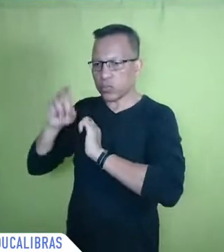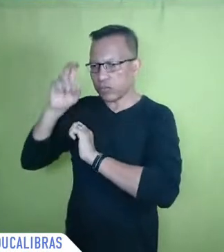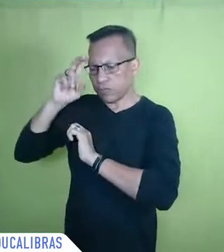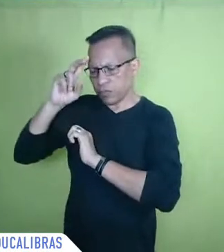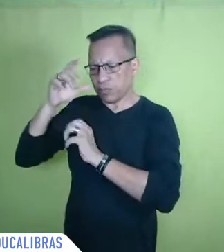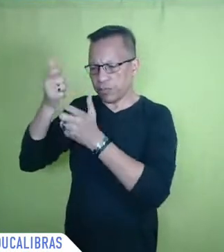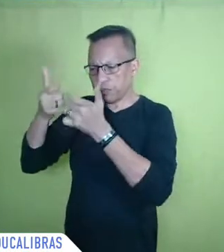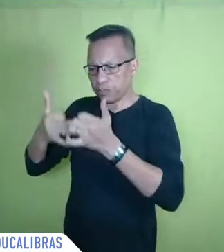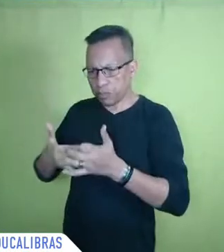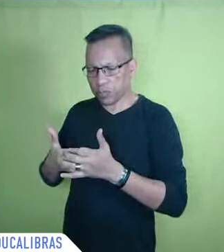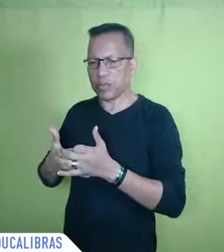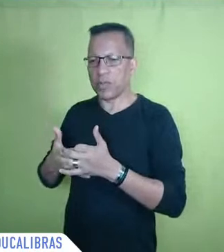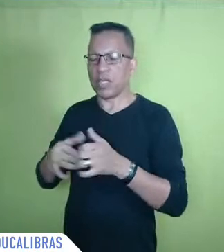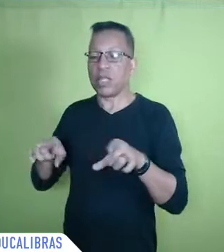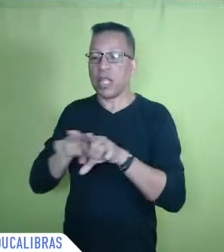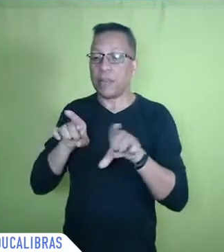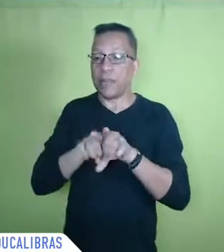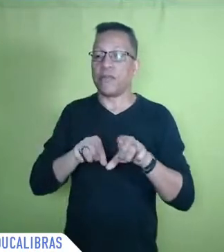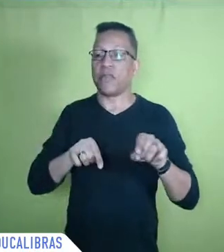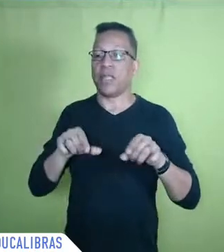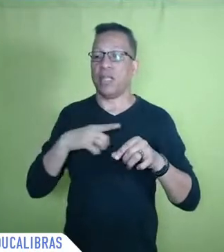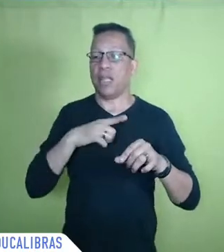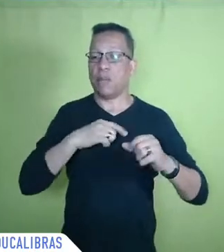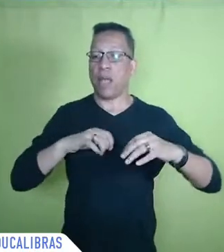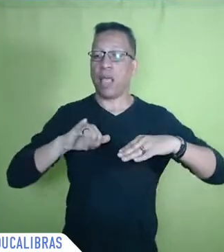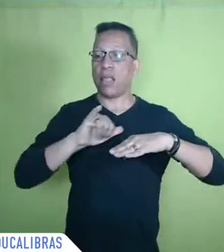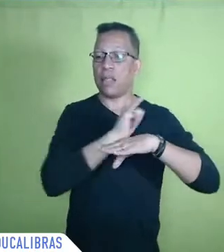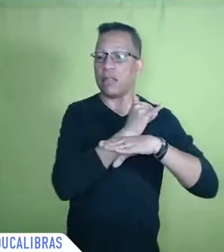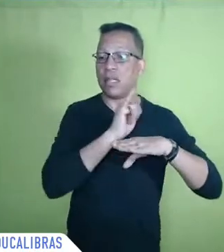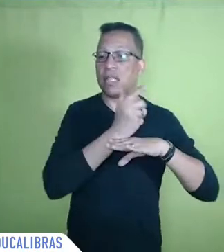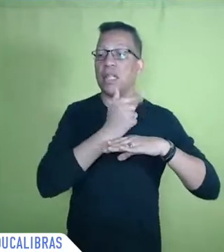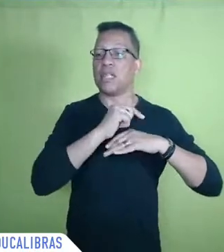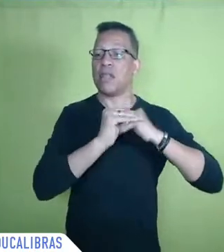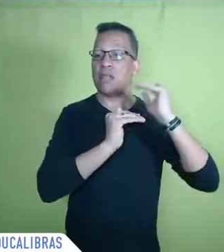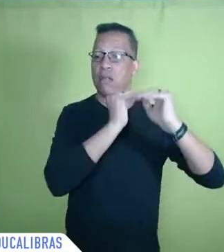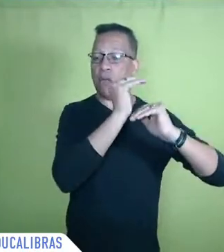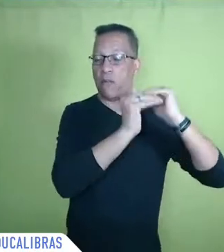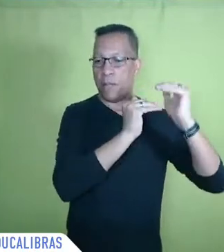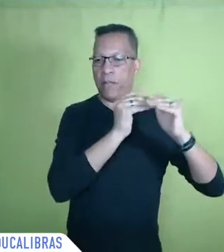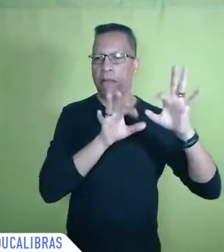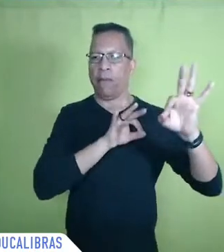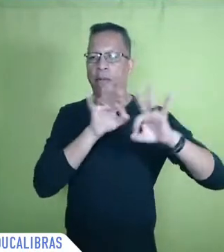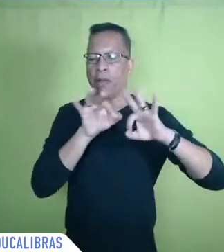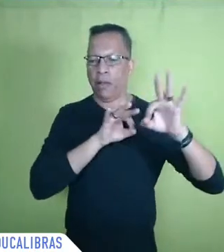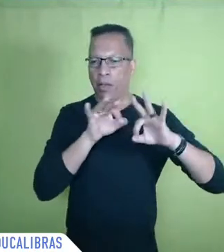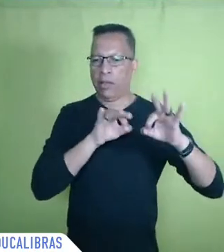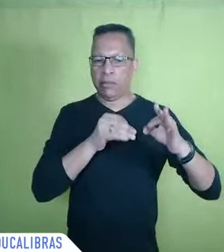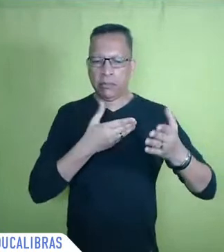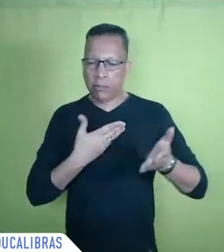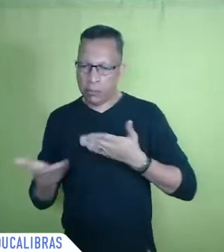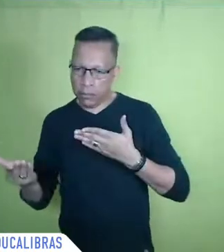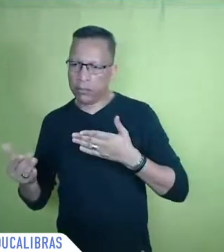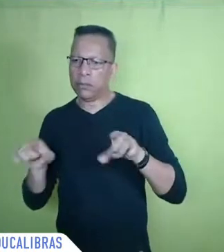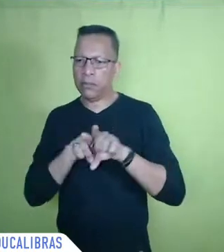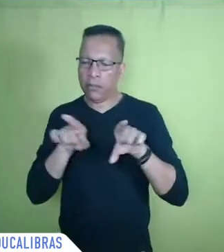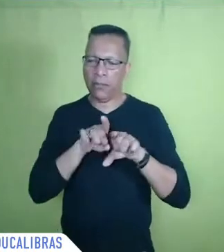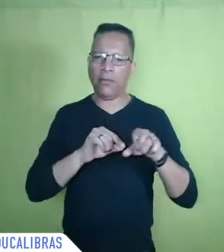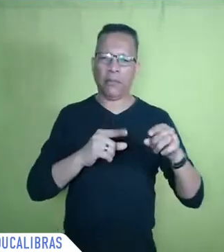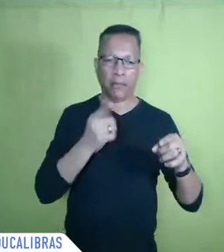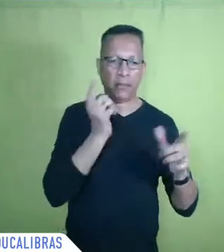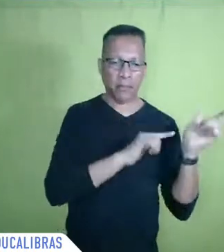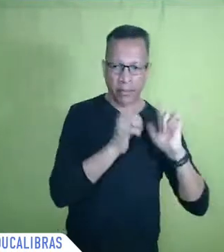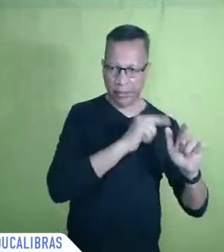that's obviously going to produce winners and losers. But then, how does the government compensate, for the losers in this